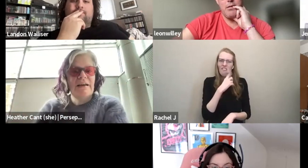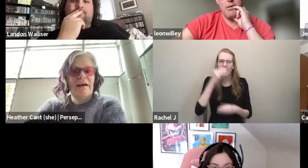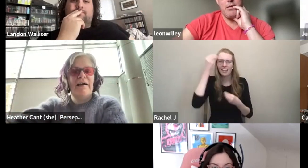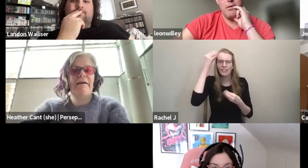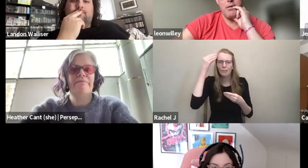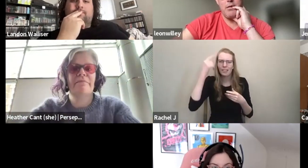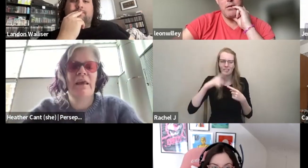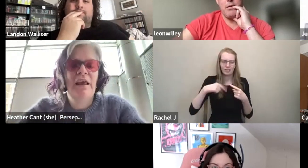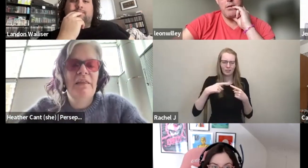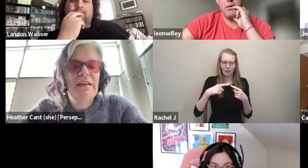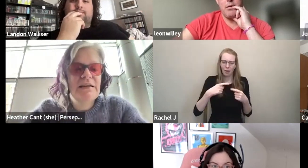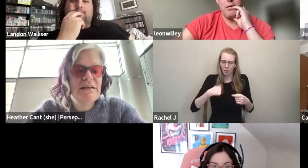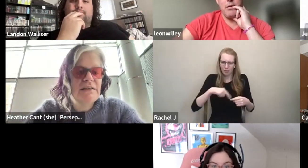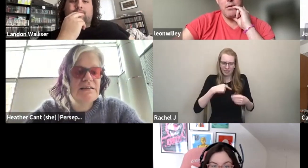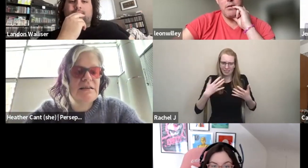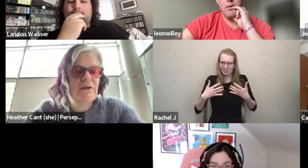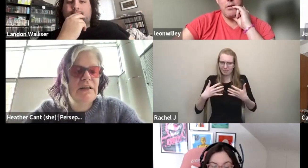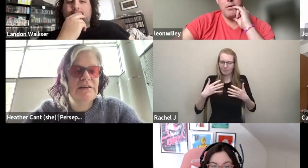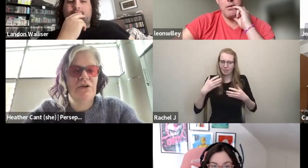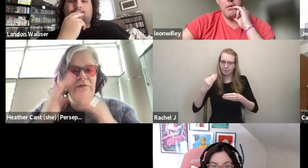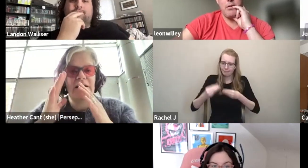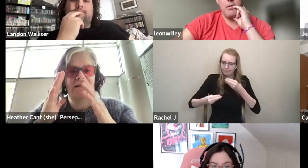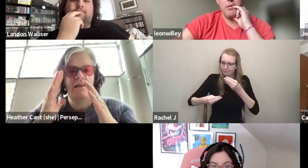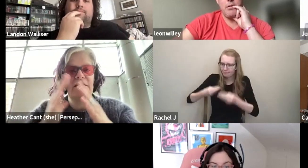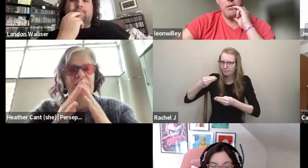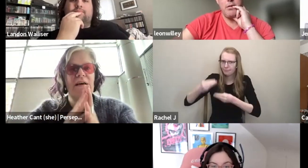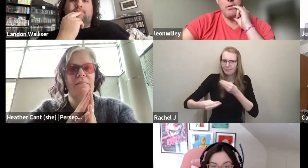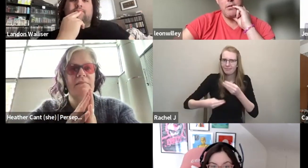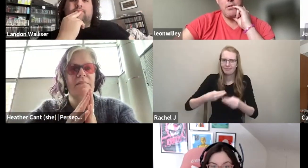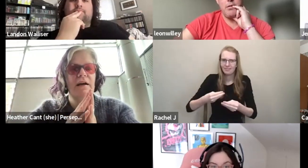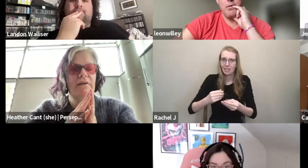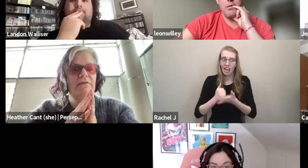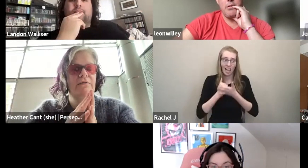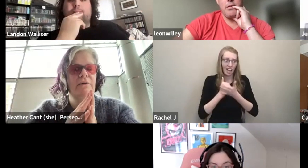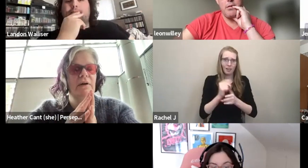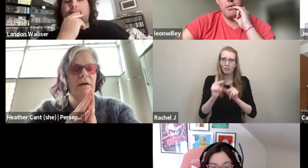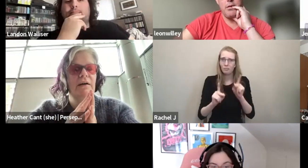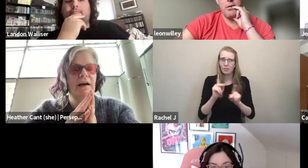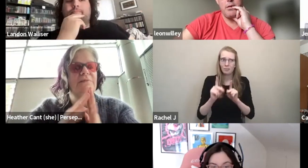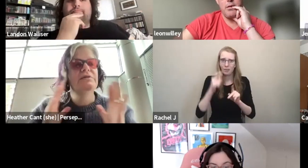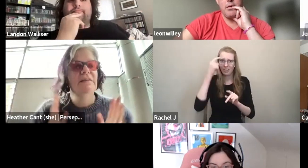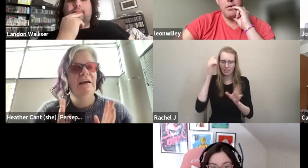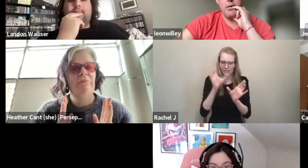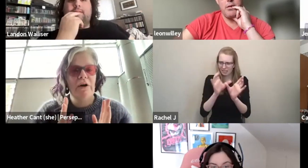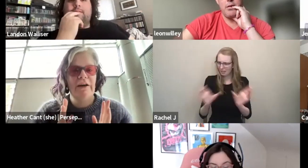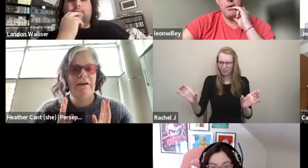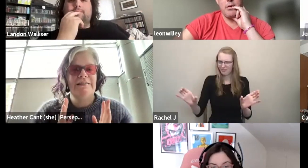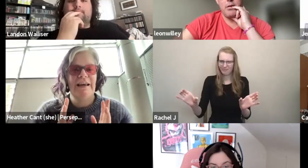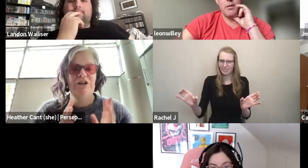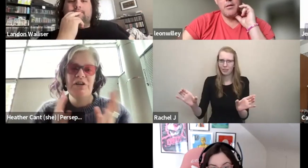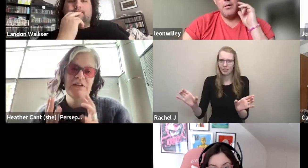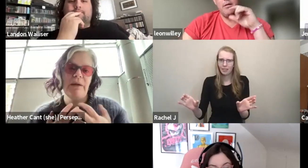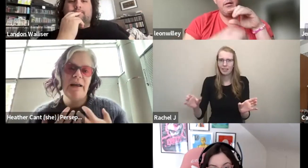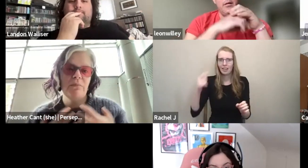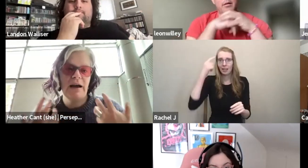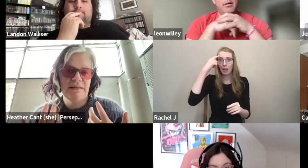perpetuate that doesn't necessarily serve us, and that there's some kind of, I suppose the thing I'm working on is